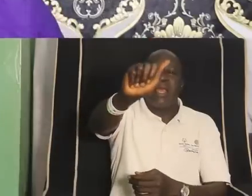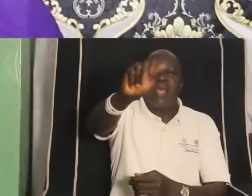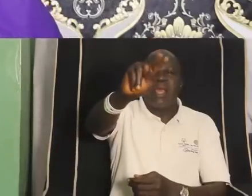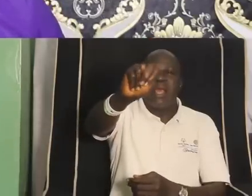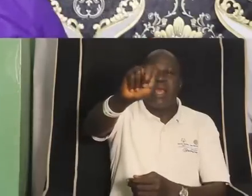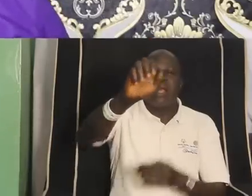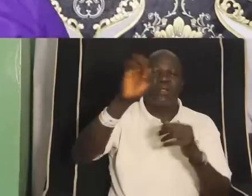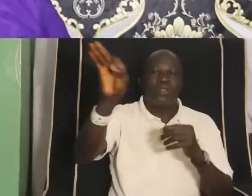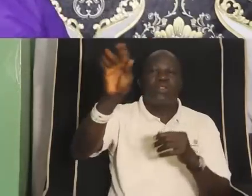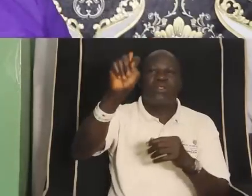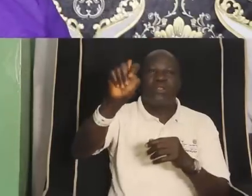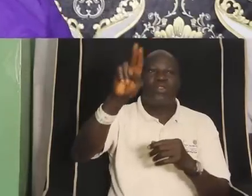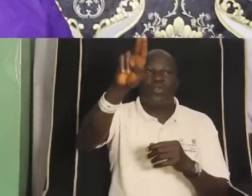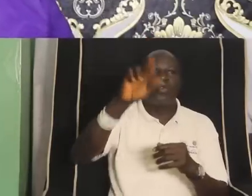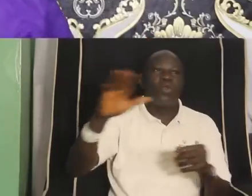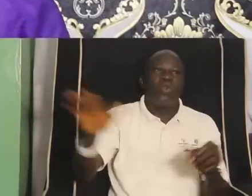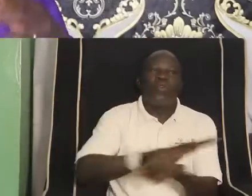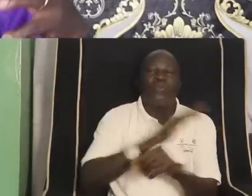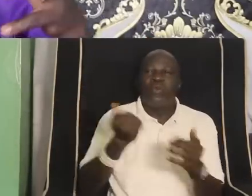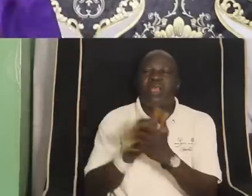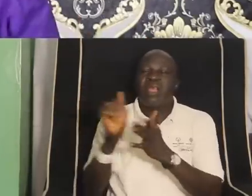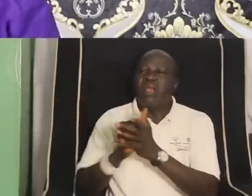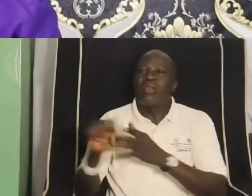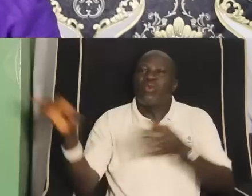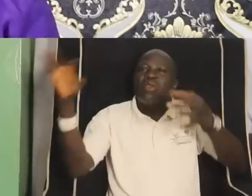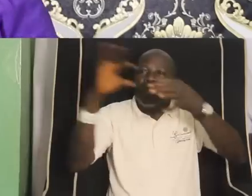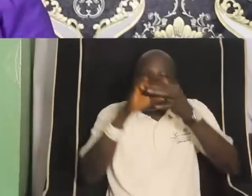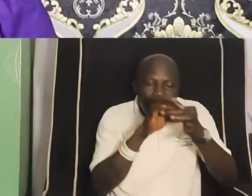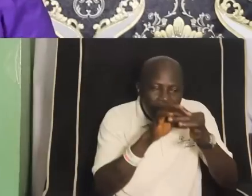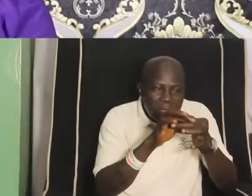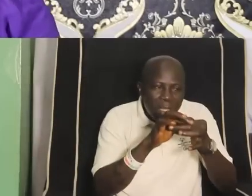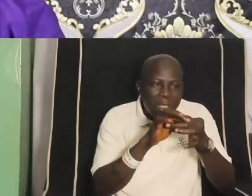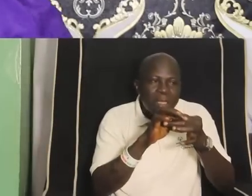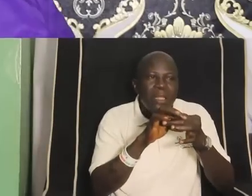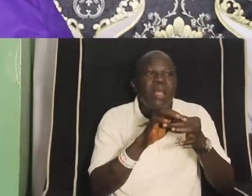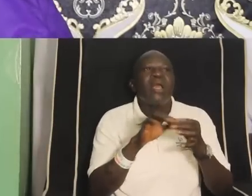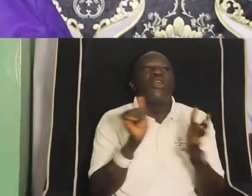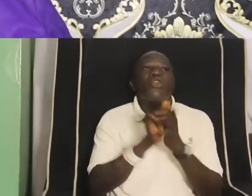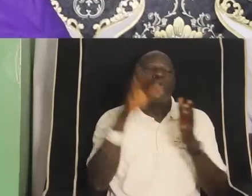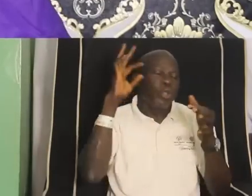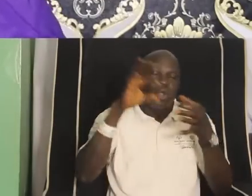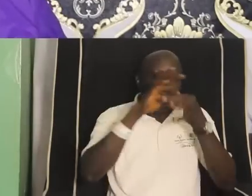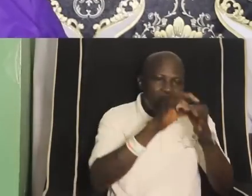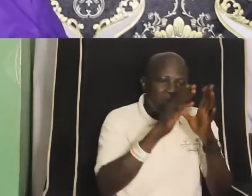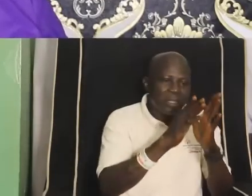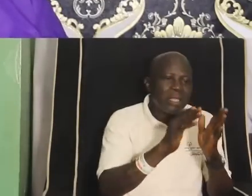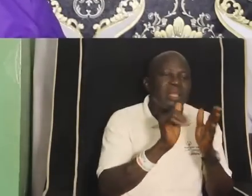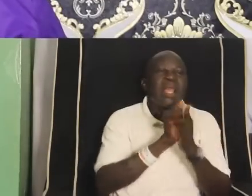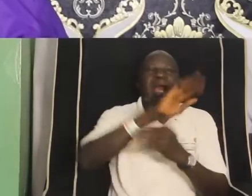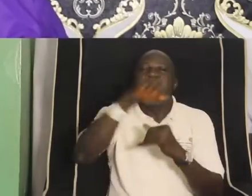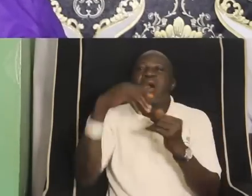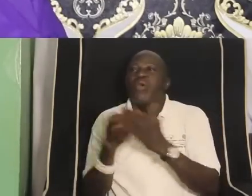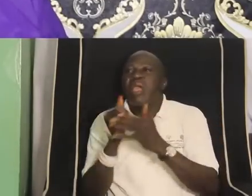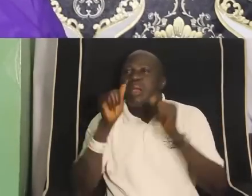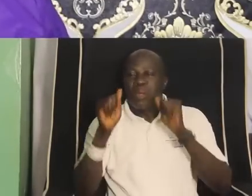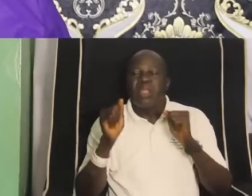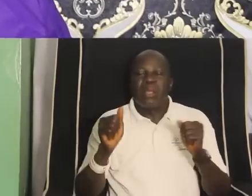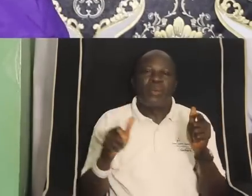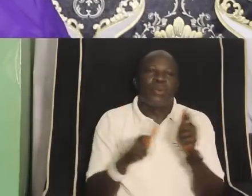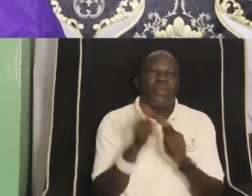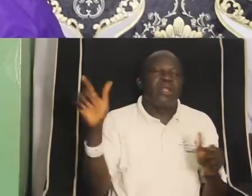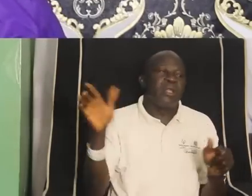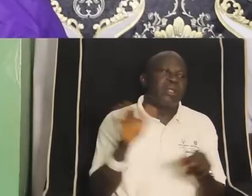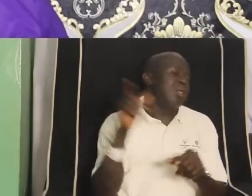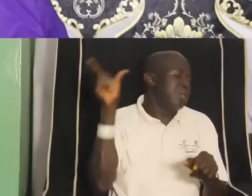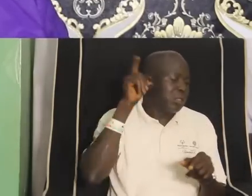that powerful mantu. Ben, yes. Oma wa connected. You'll be connected. Wawa connected. You'll be connected. Oma ni agbara. It will be